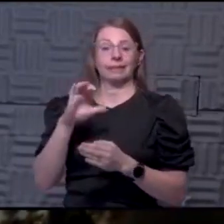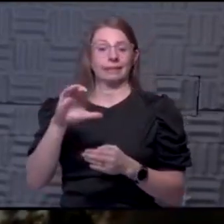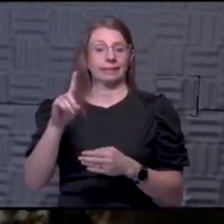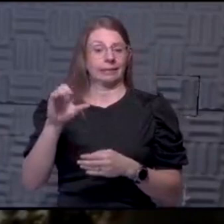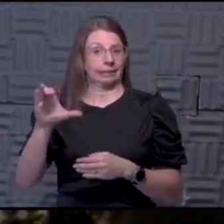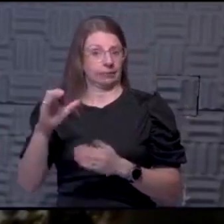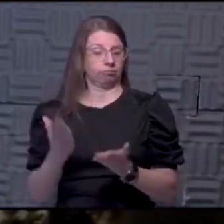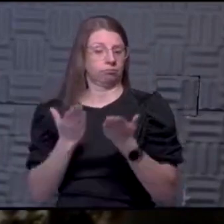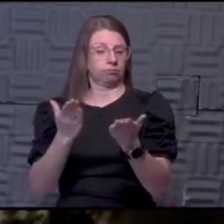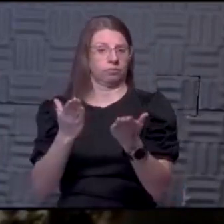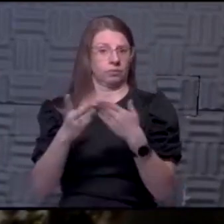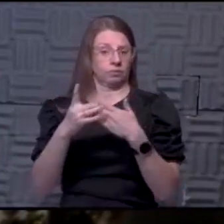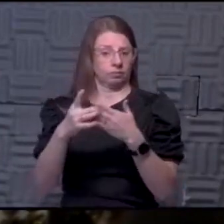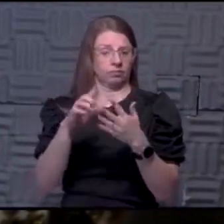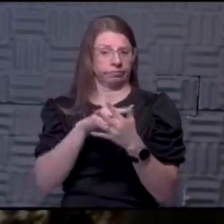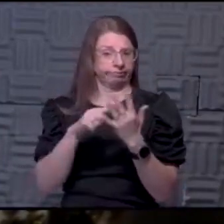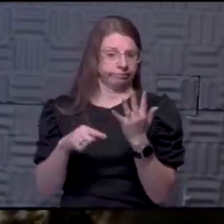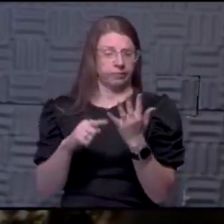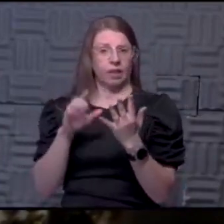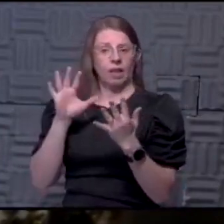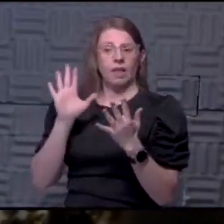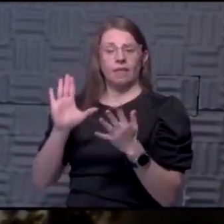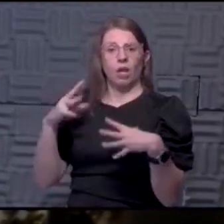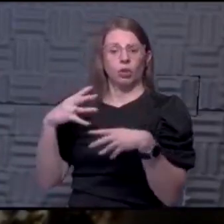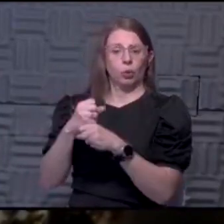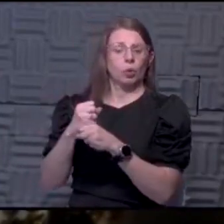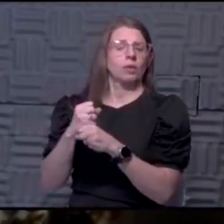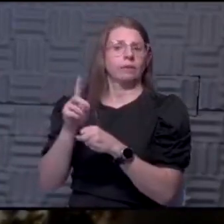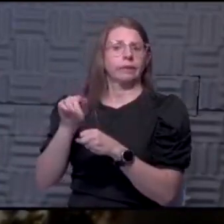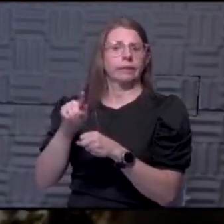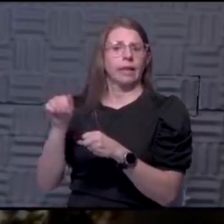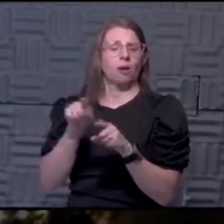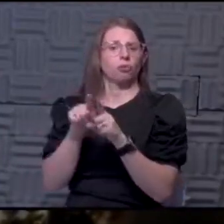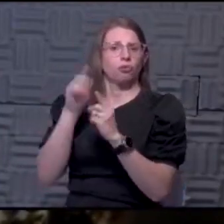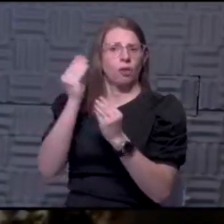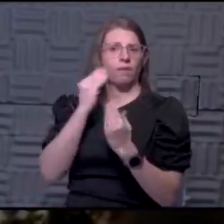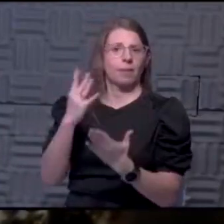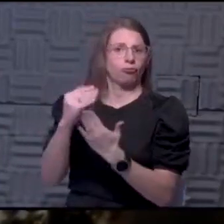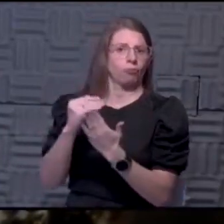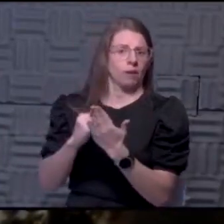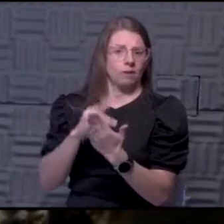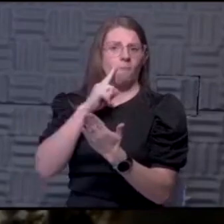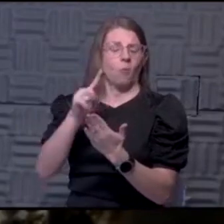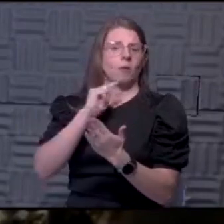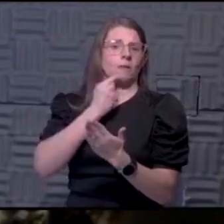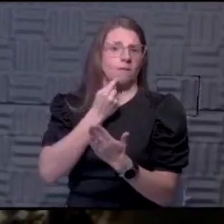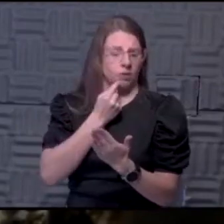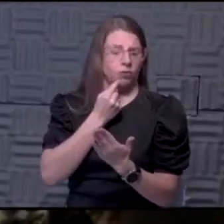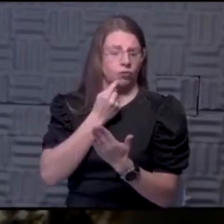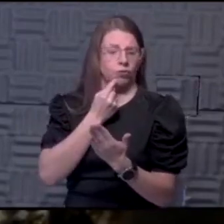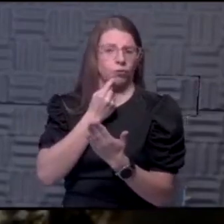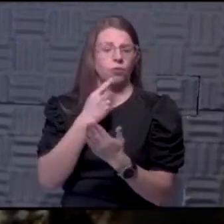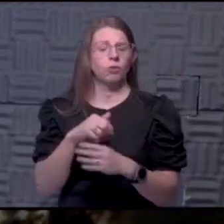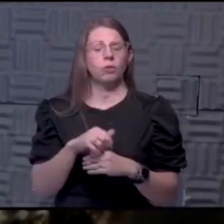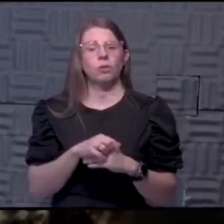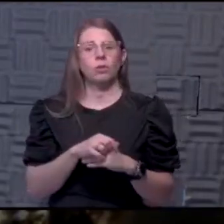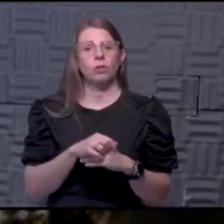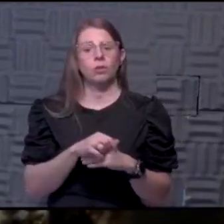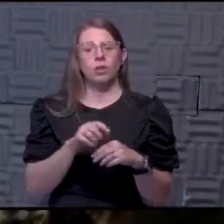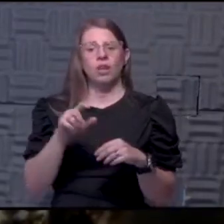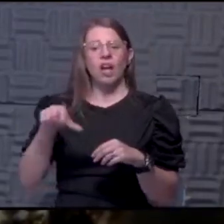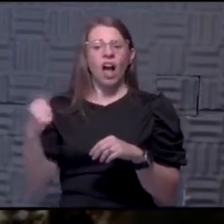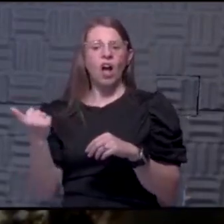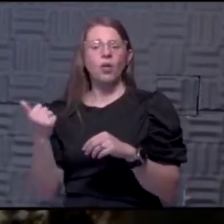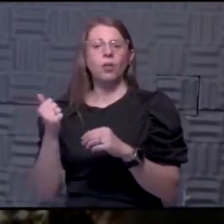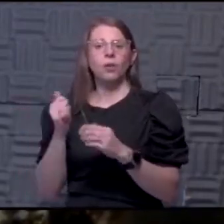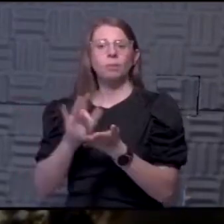provide guidance on that in what they call their conclusive data and information list for the severe and the other medical